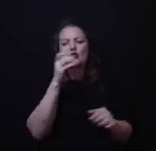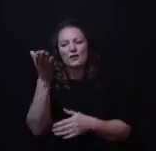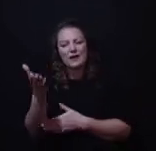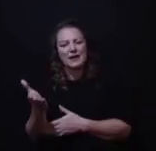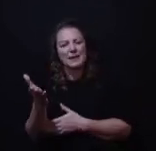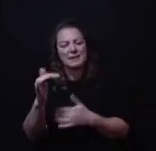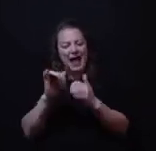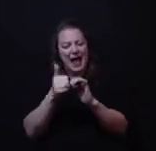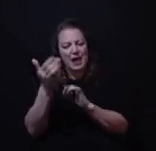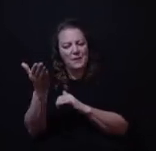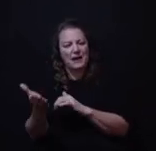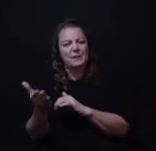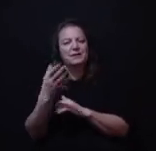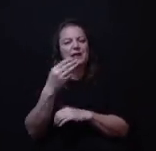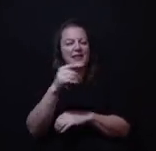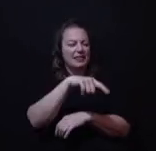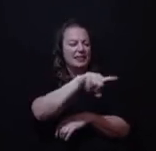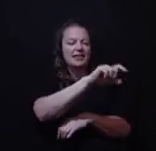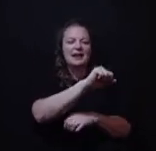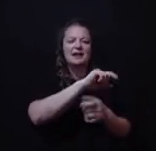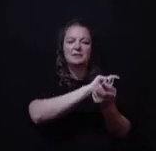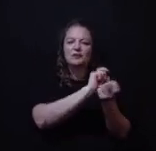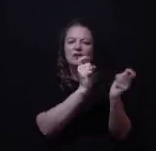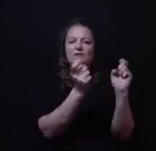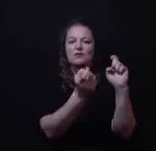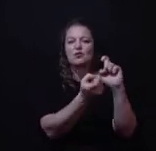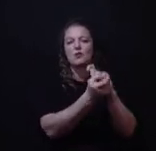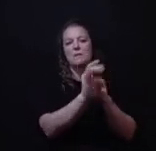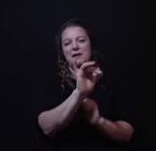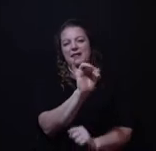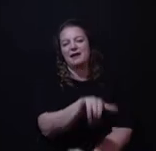am and be transformed by that.